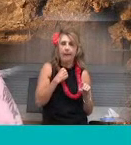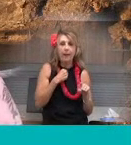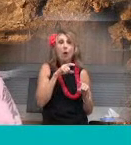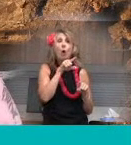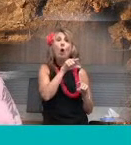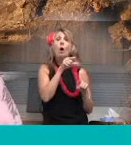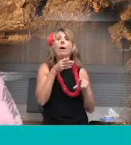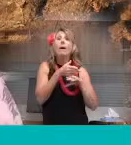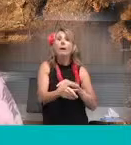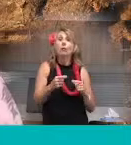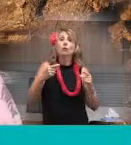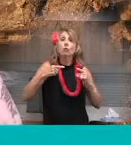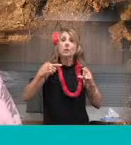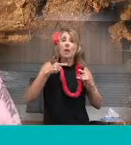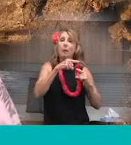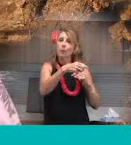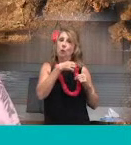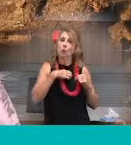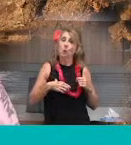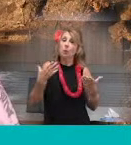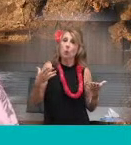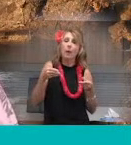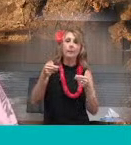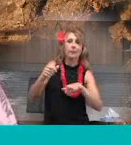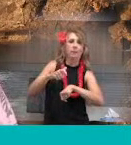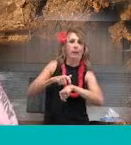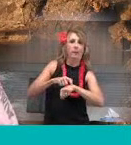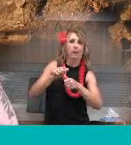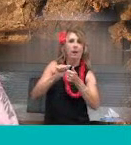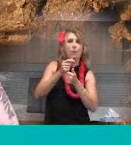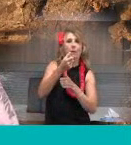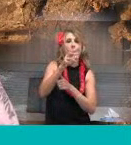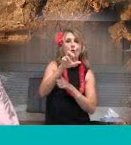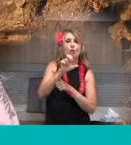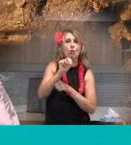is spending more time with her grandchildren.